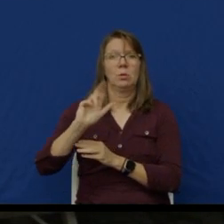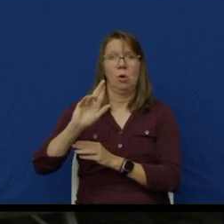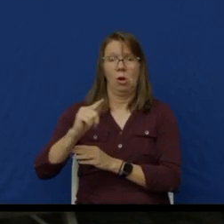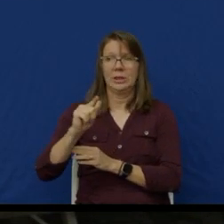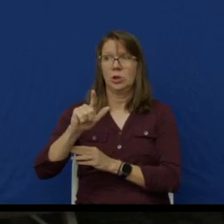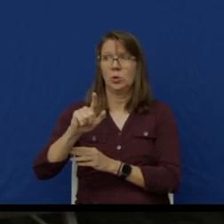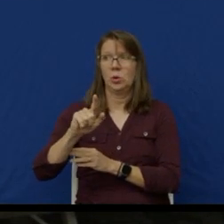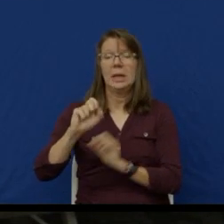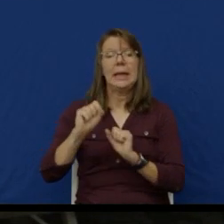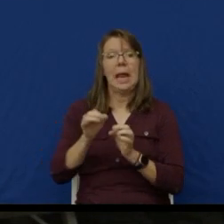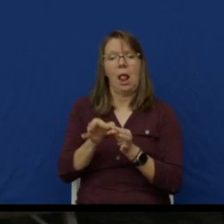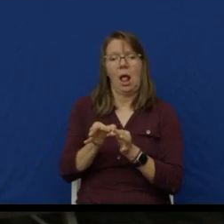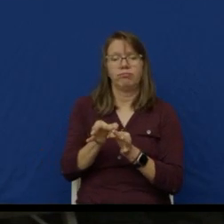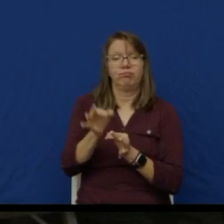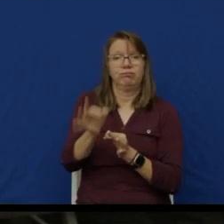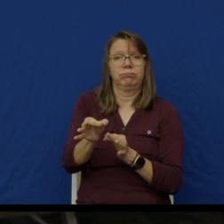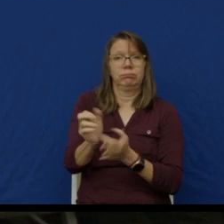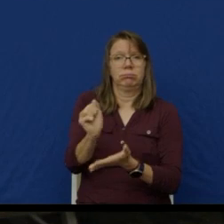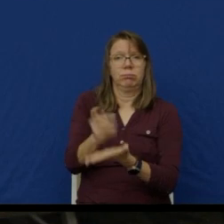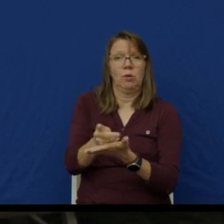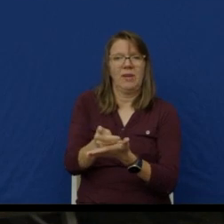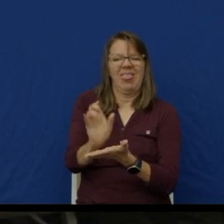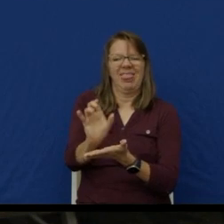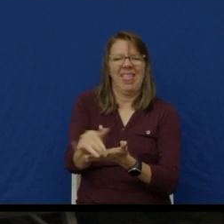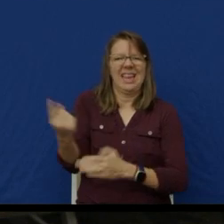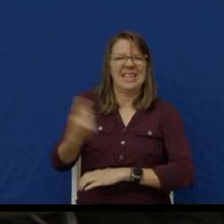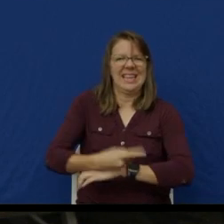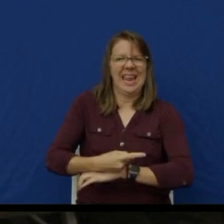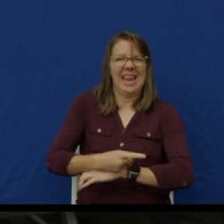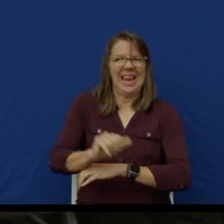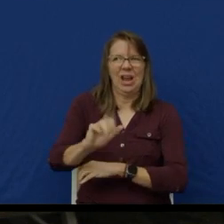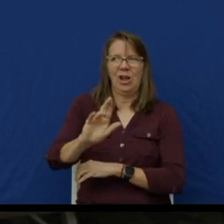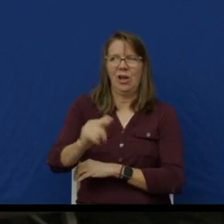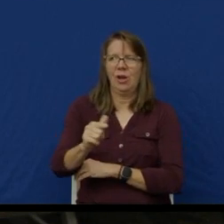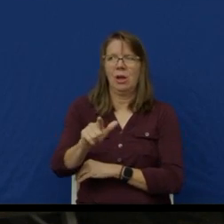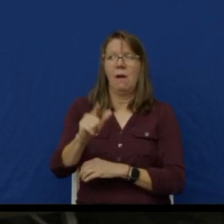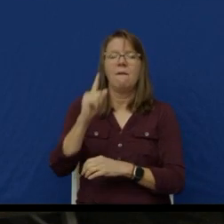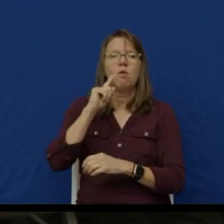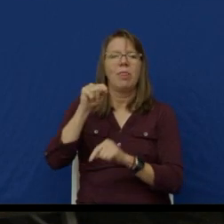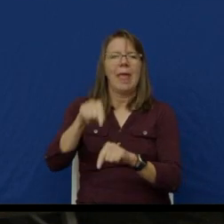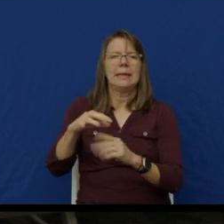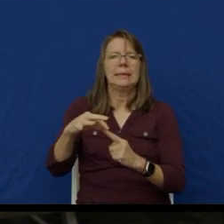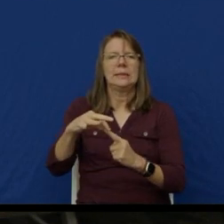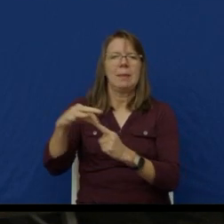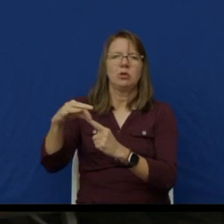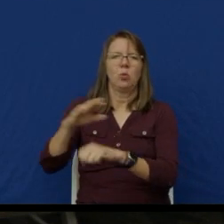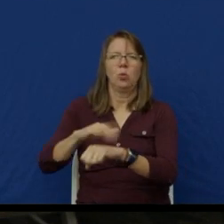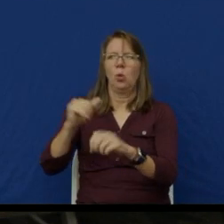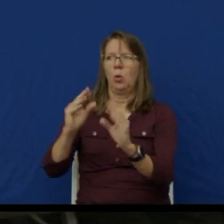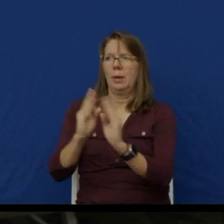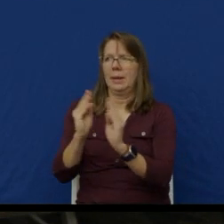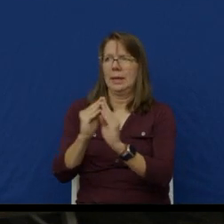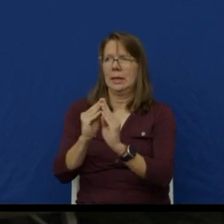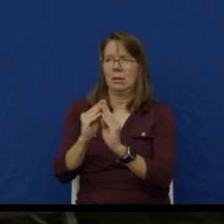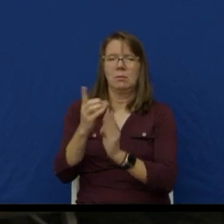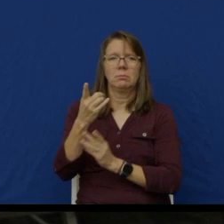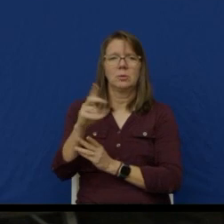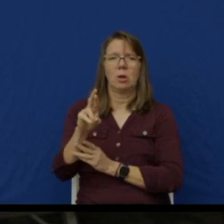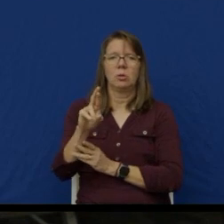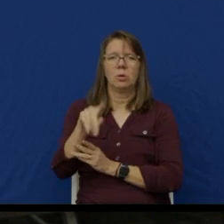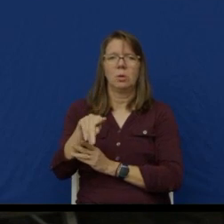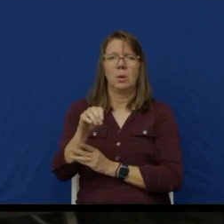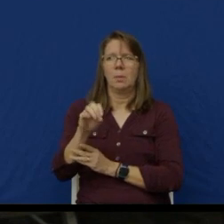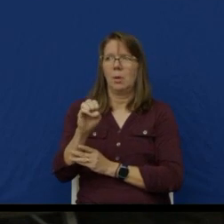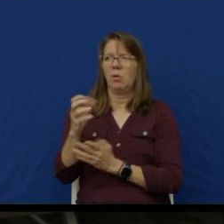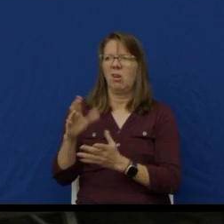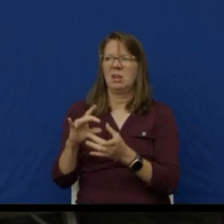delay approval until that date and make that one of the agenda items on the special called meeting. It does, as Dr. Poe mentioned, make sense given